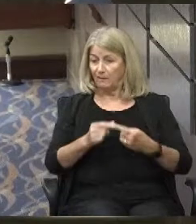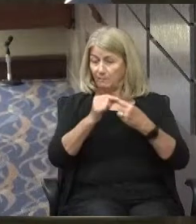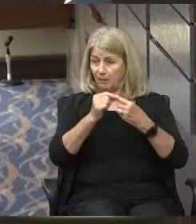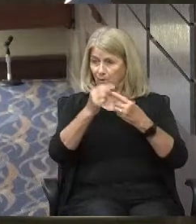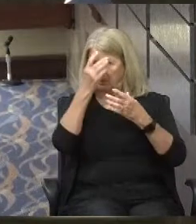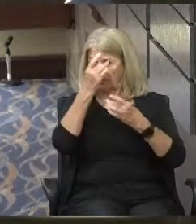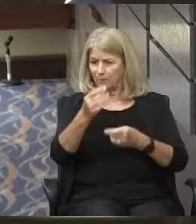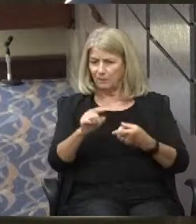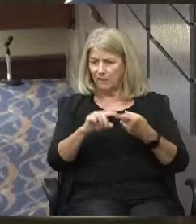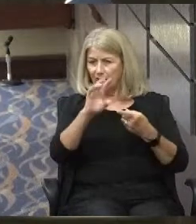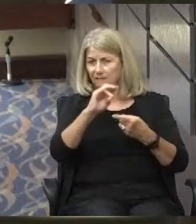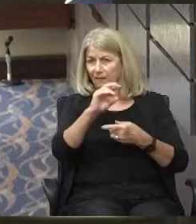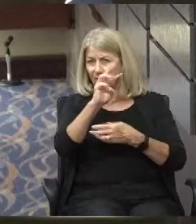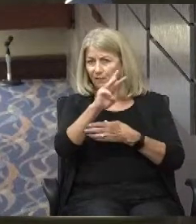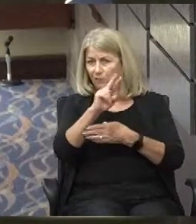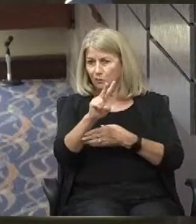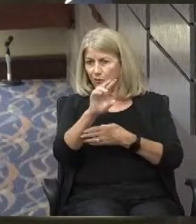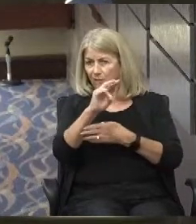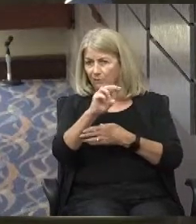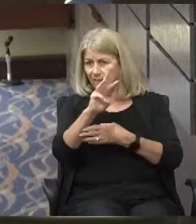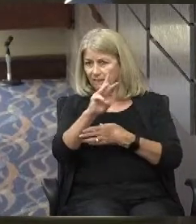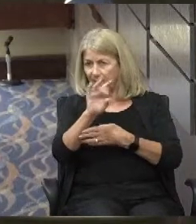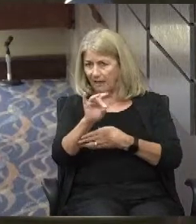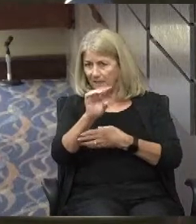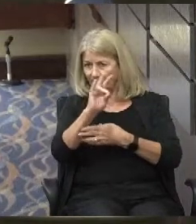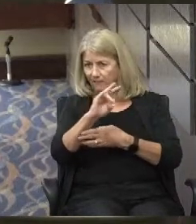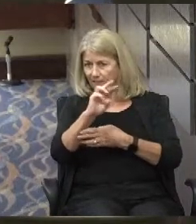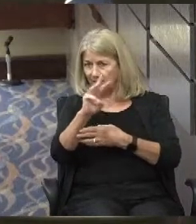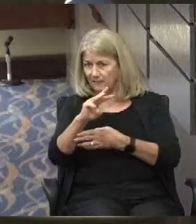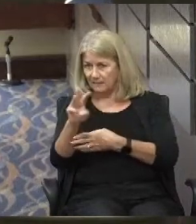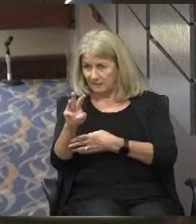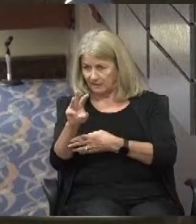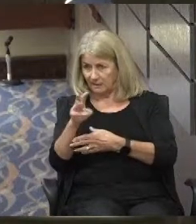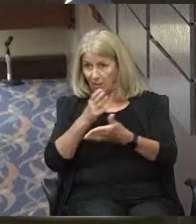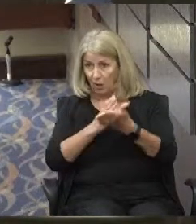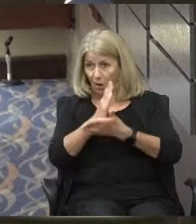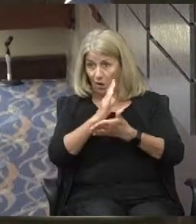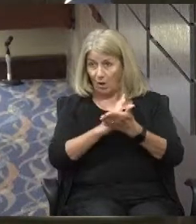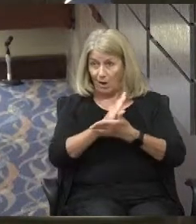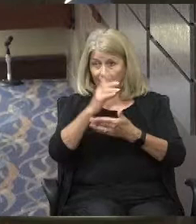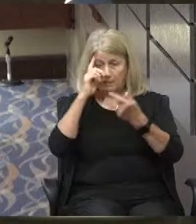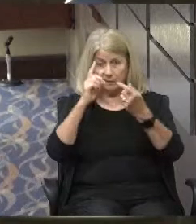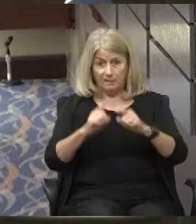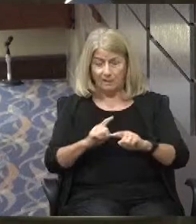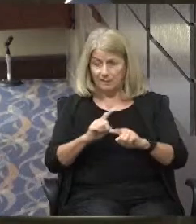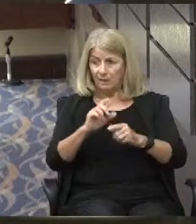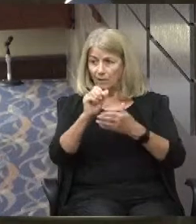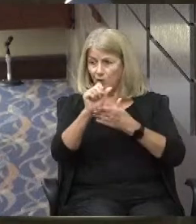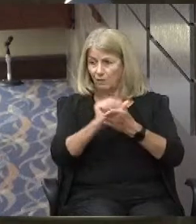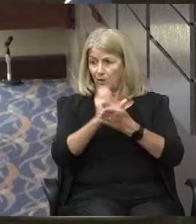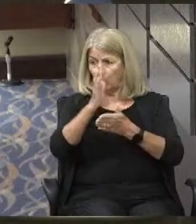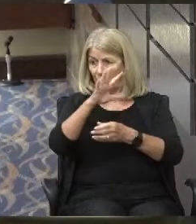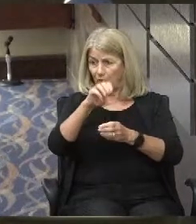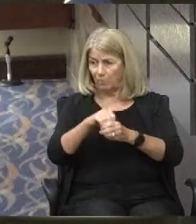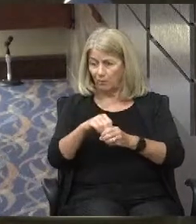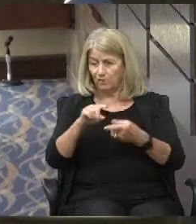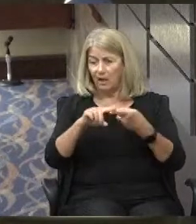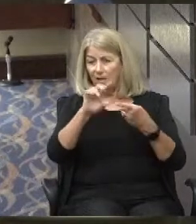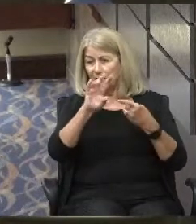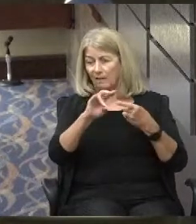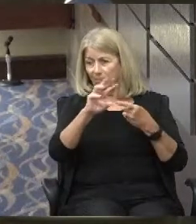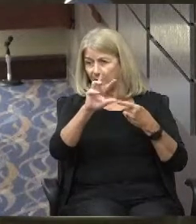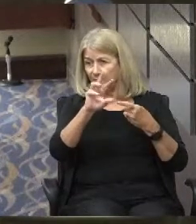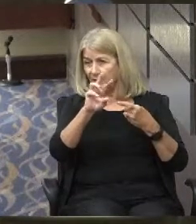762, 758, and 776. All right, the consent agenda will include resolution 756